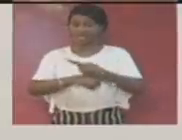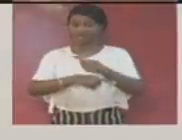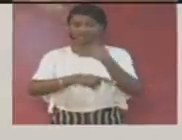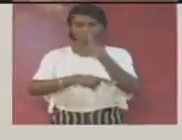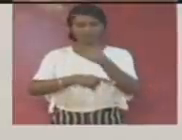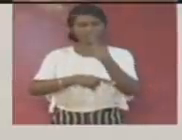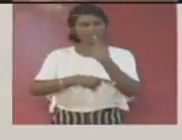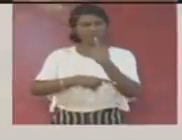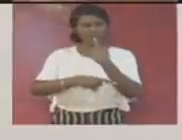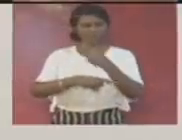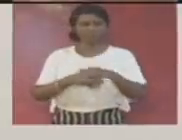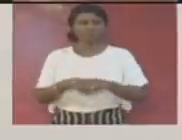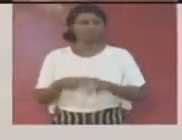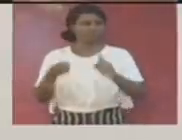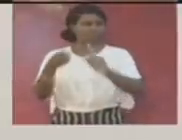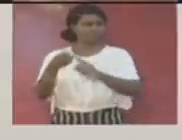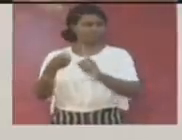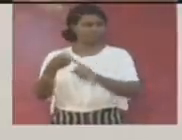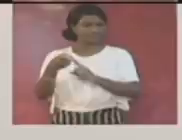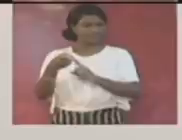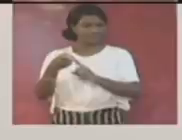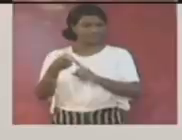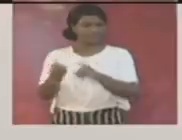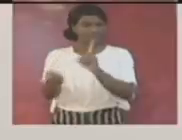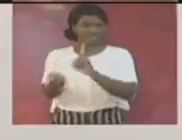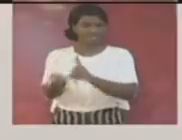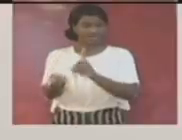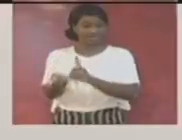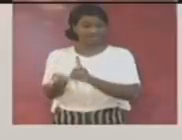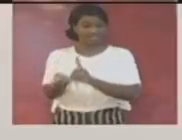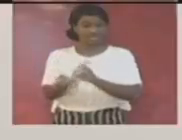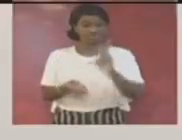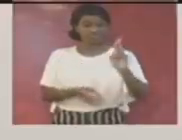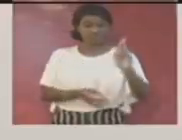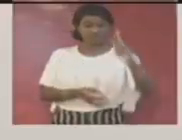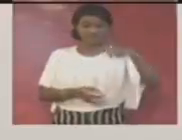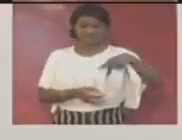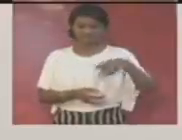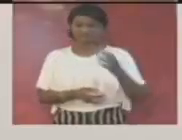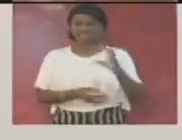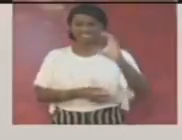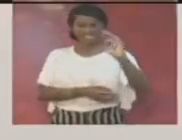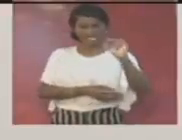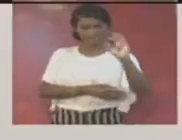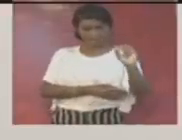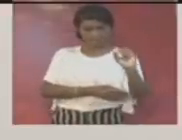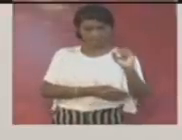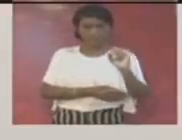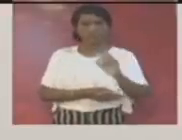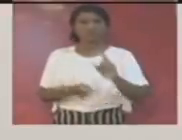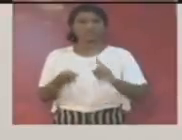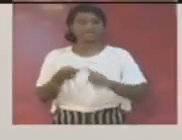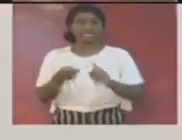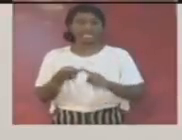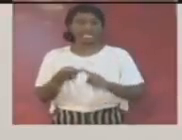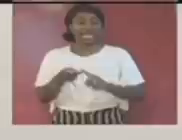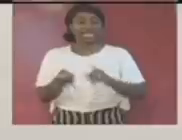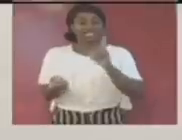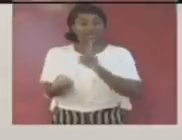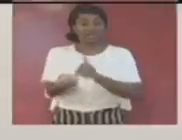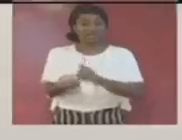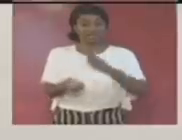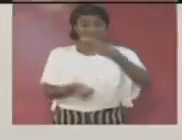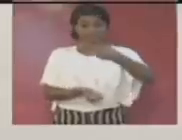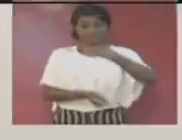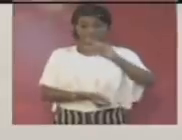on COVID-19 are Dr. Roshan Parashram, Chief Medical Officer, Dr. Avery Hines,